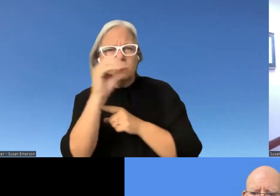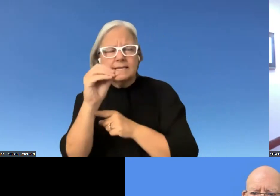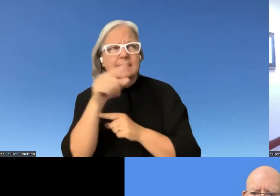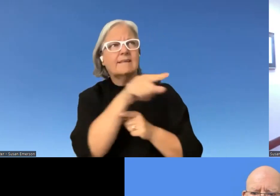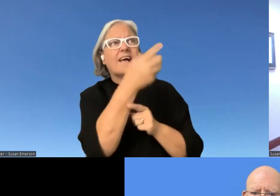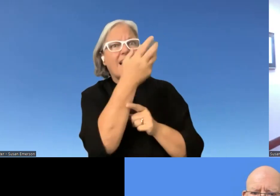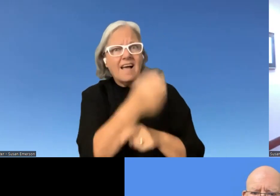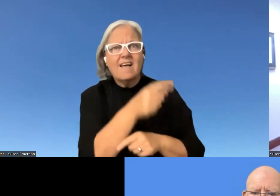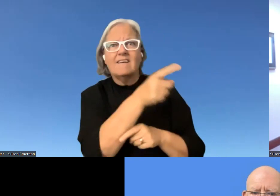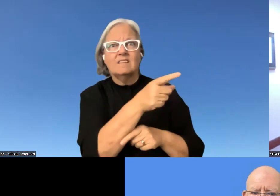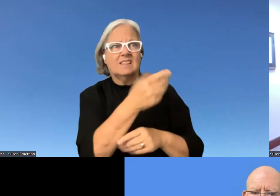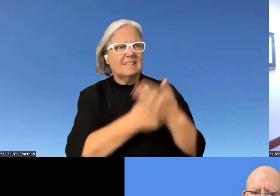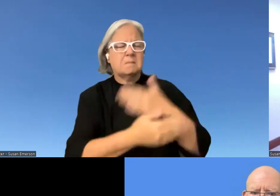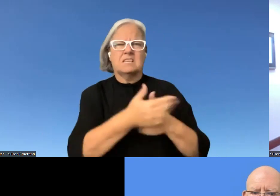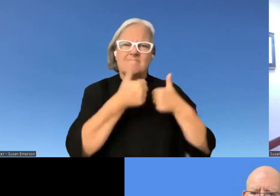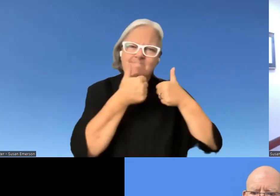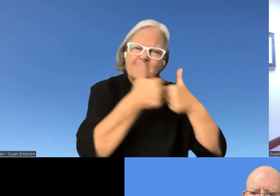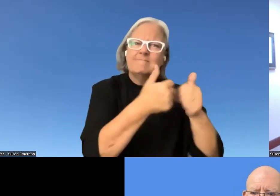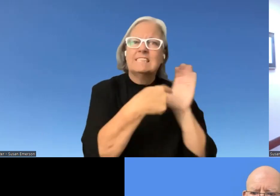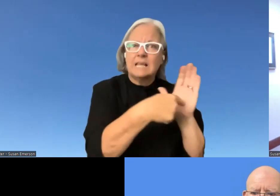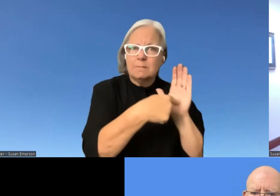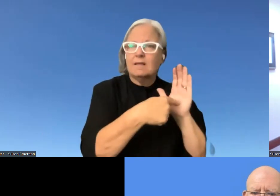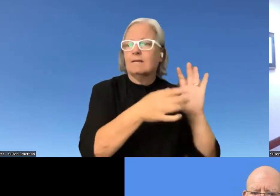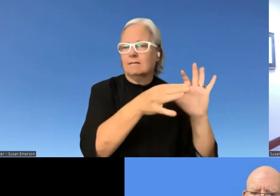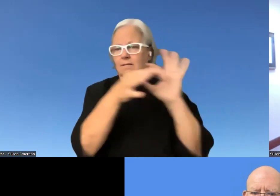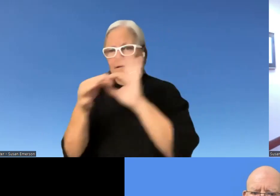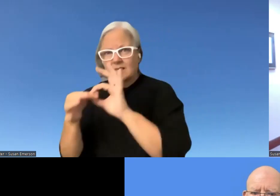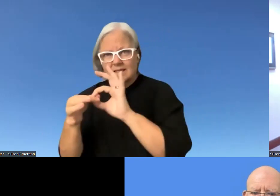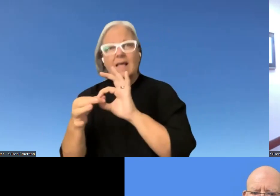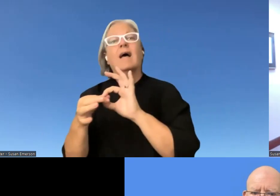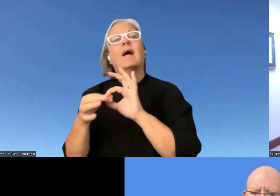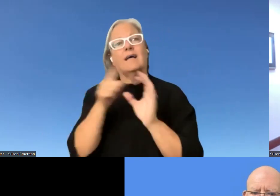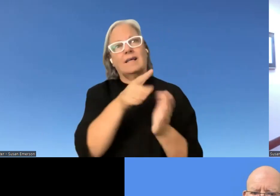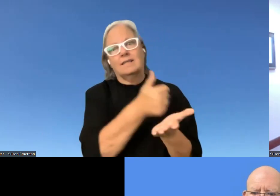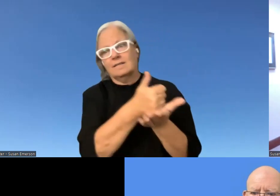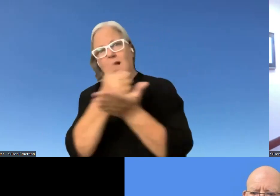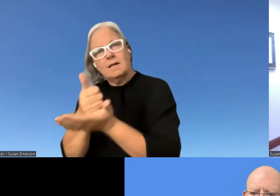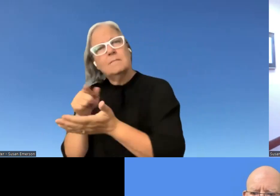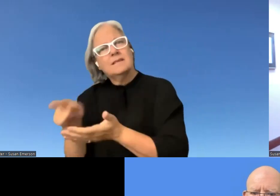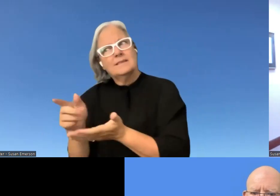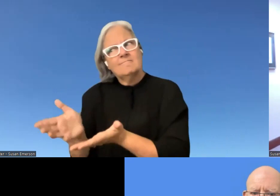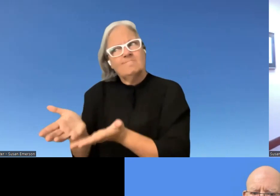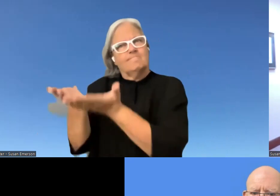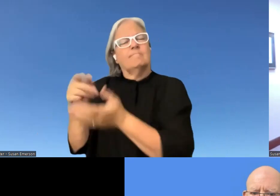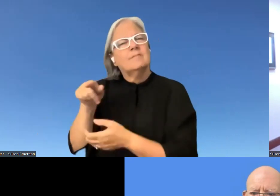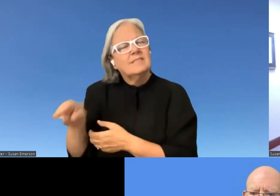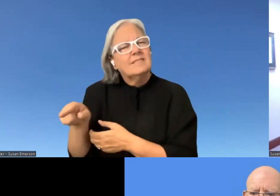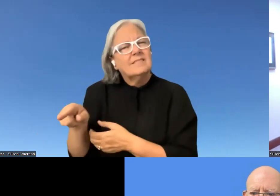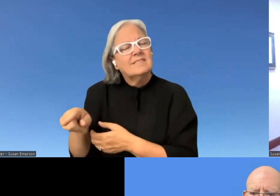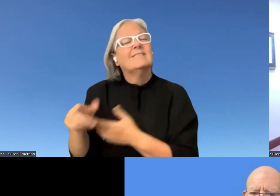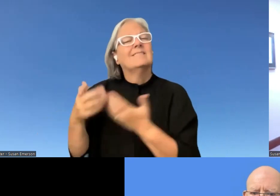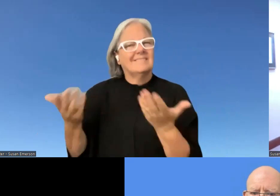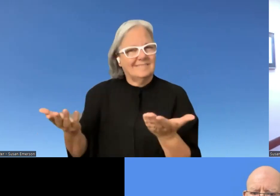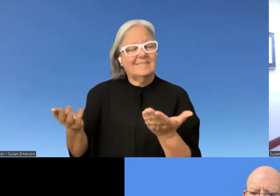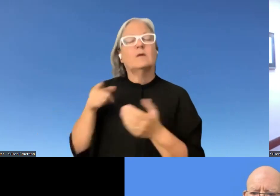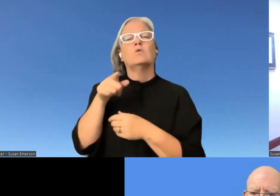with disabilities to bridge that gap, to help the disability sector and public policymakers to realize that